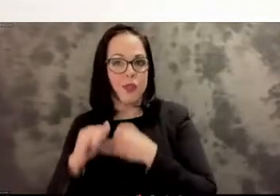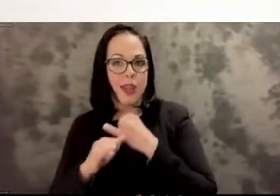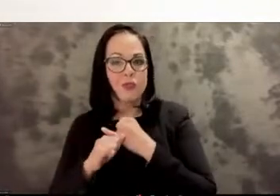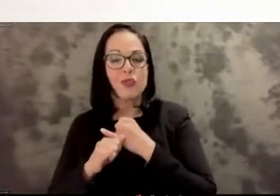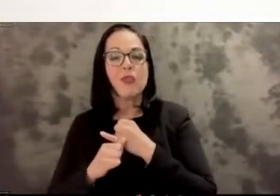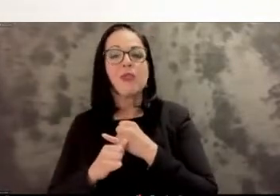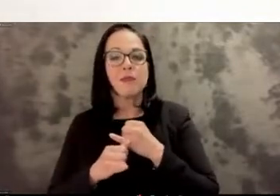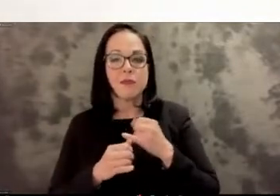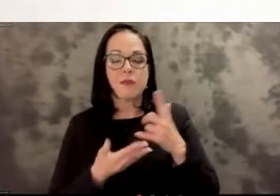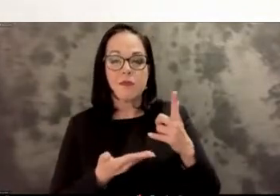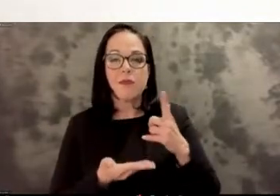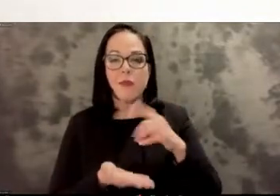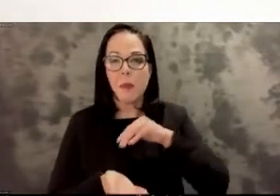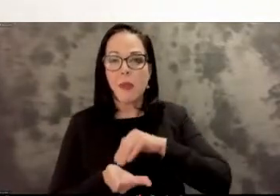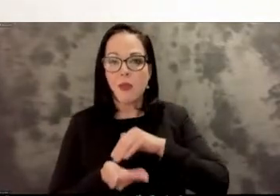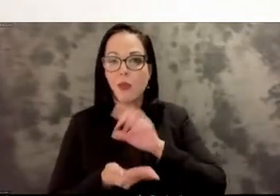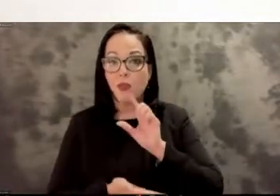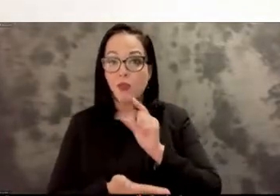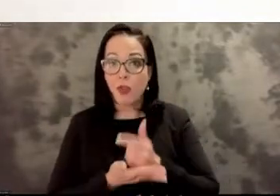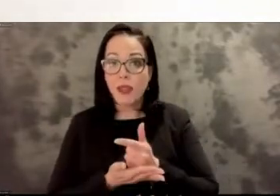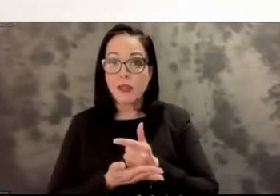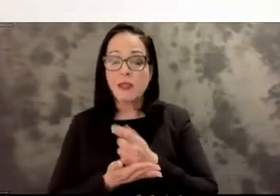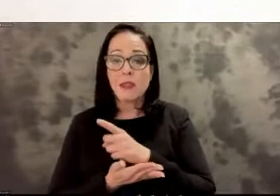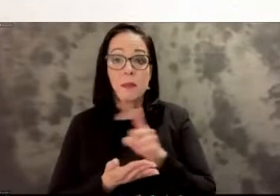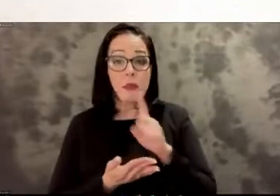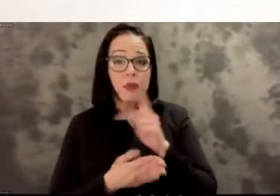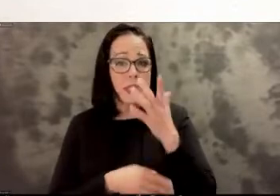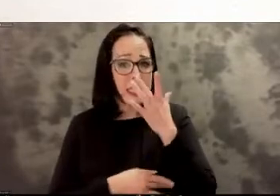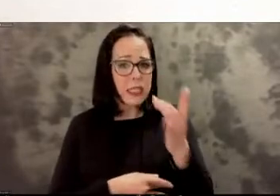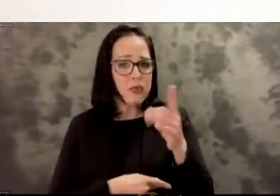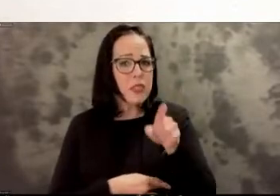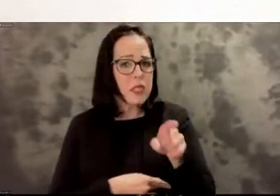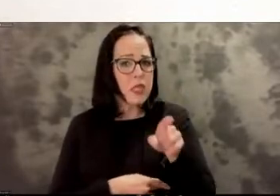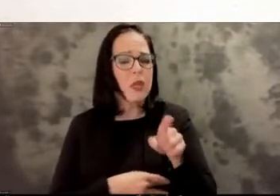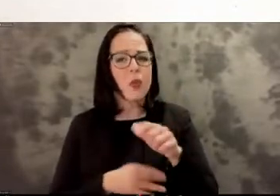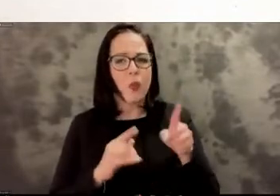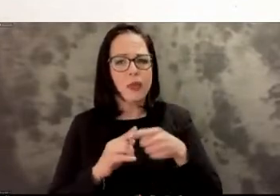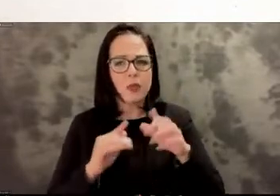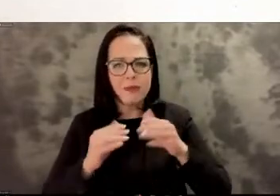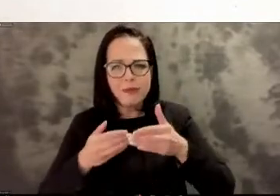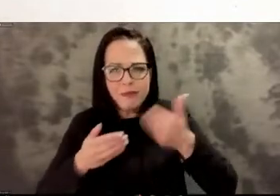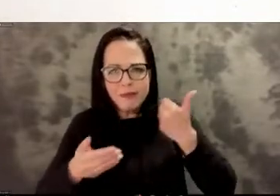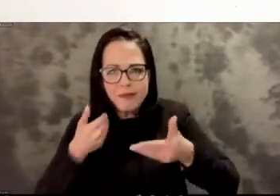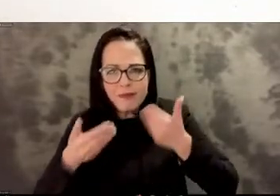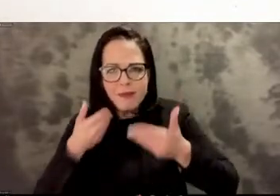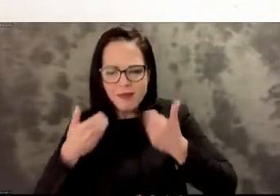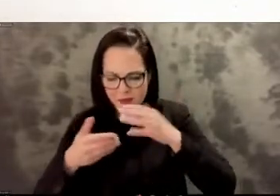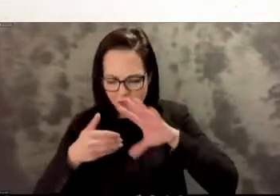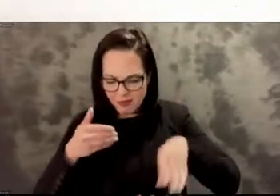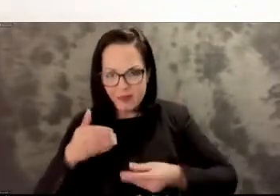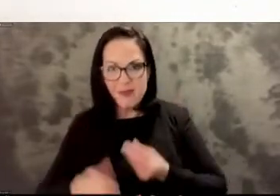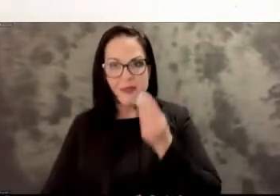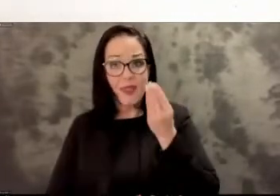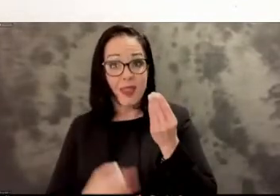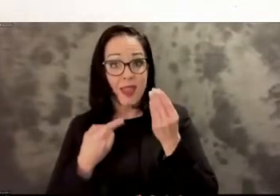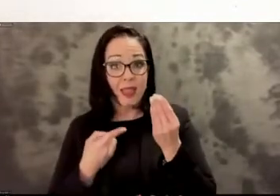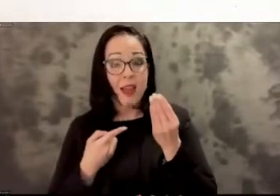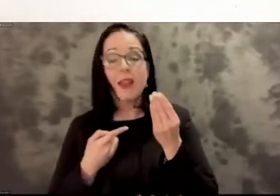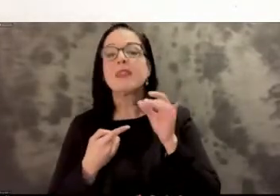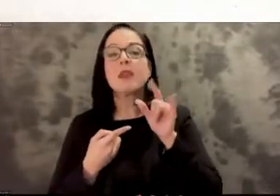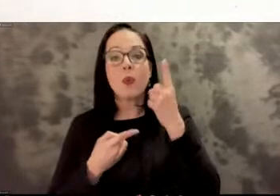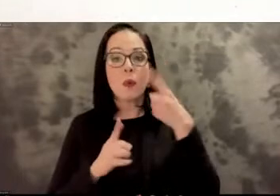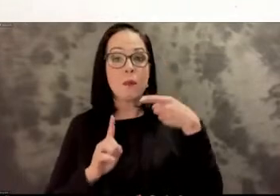graduates. But the interesting thing is, when you look underneath this, one point you made, Octavio, was that